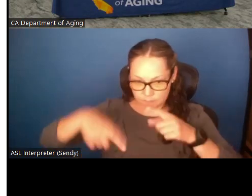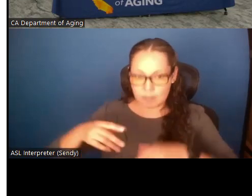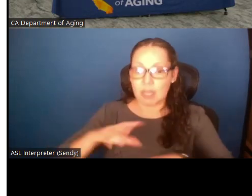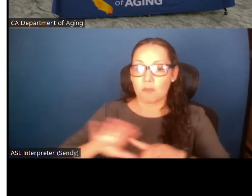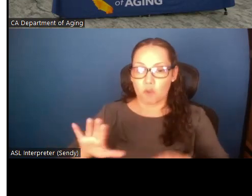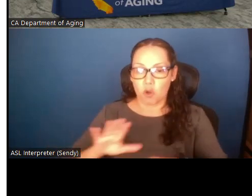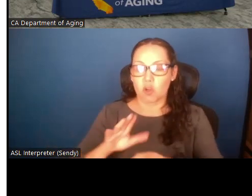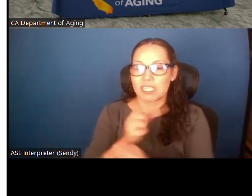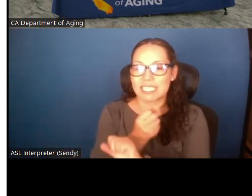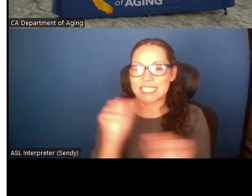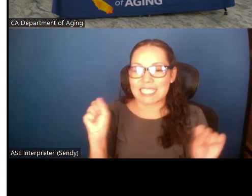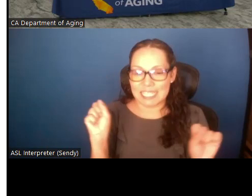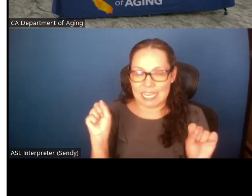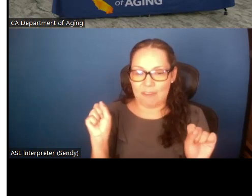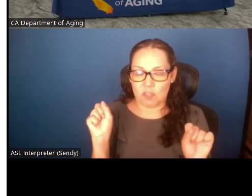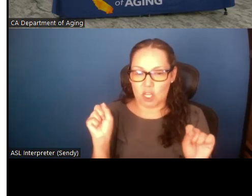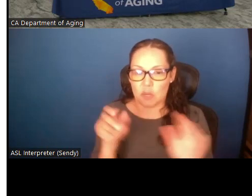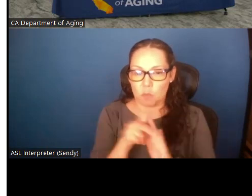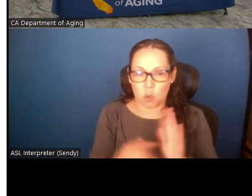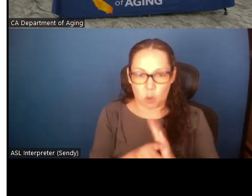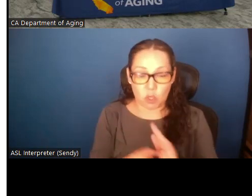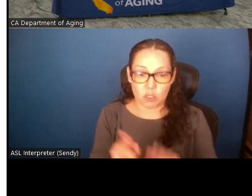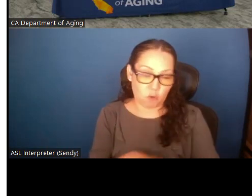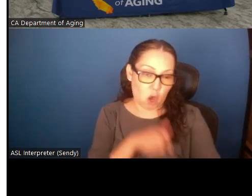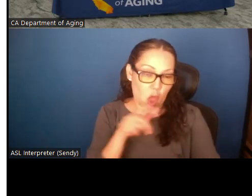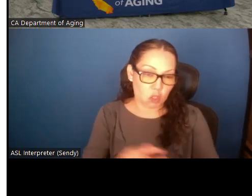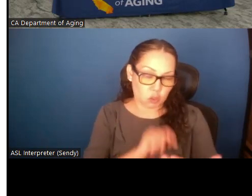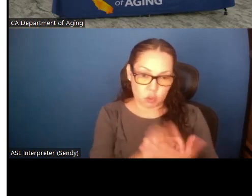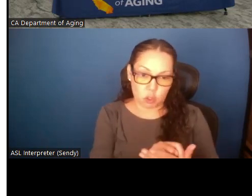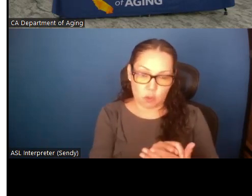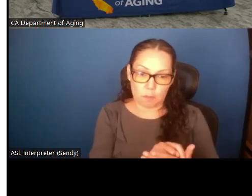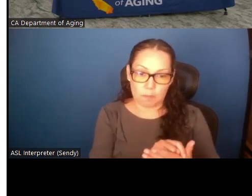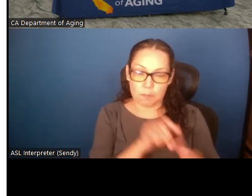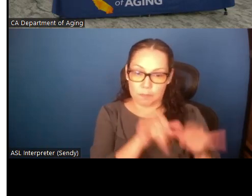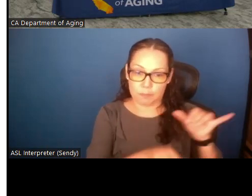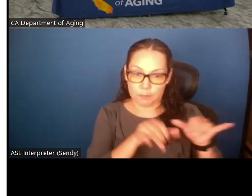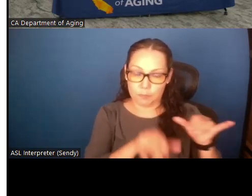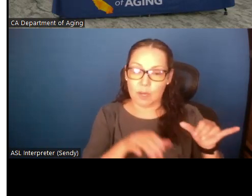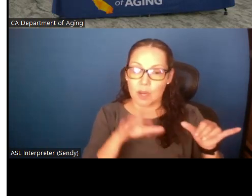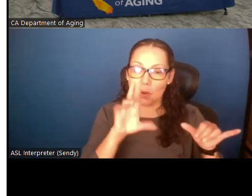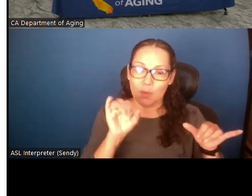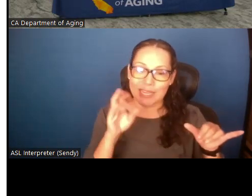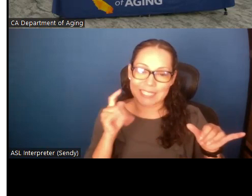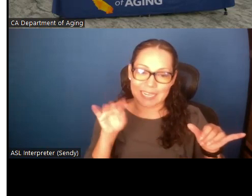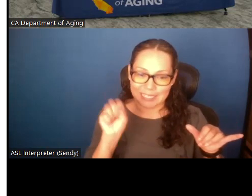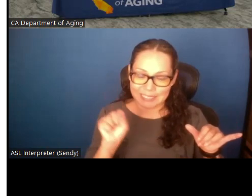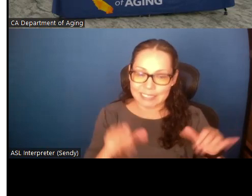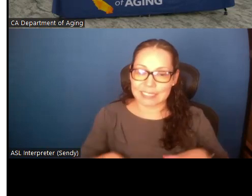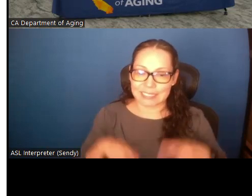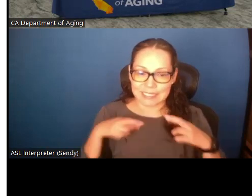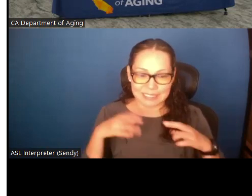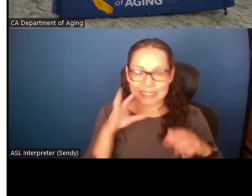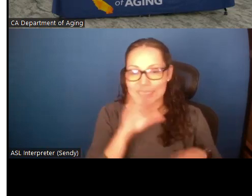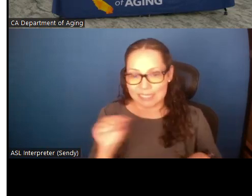for long-term care facilities visitors during a state of emergency. In the detailed recommendations that support